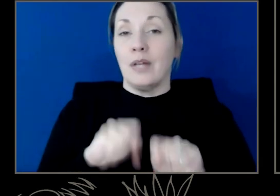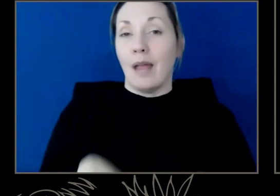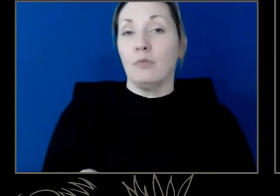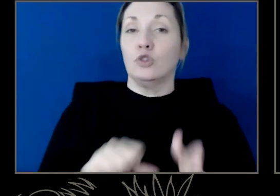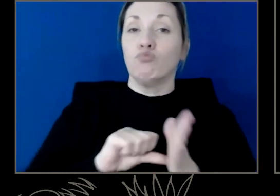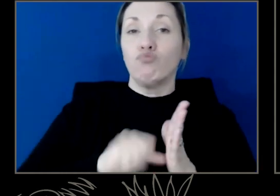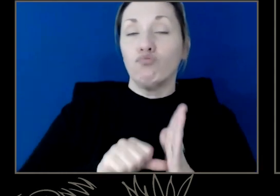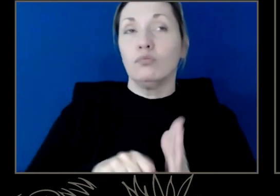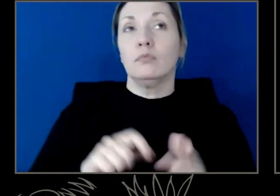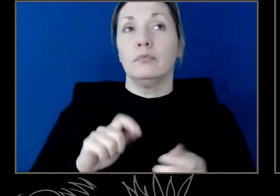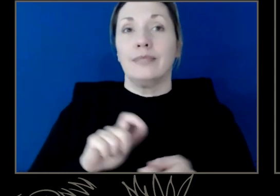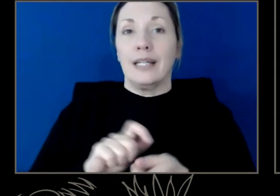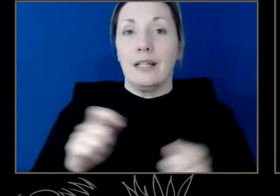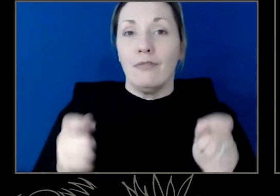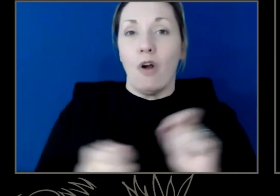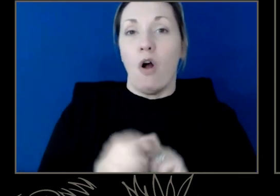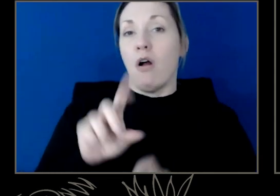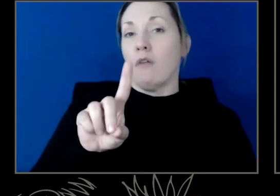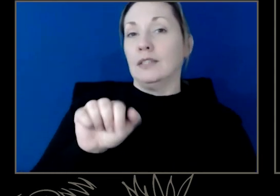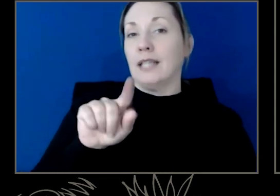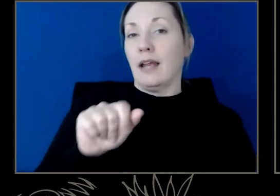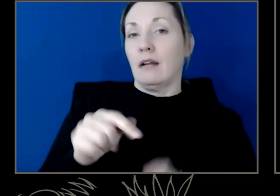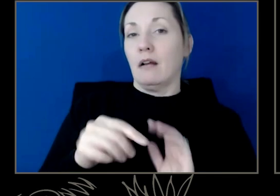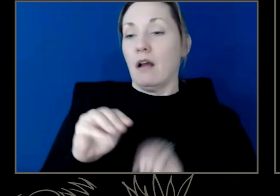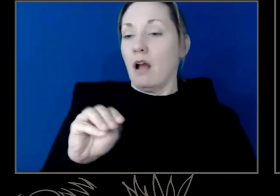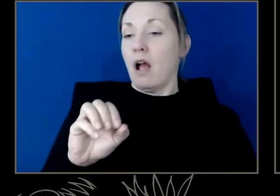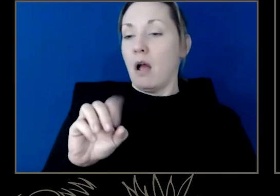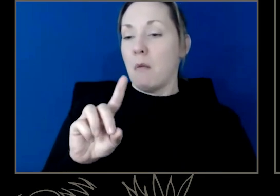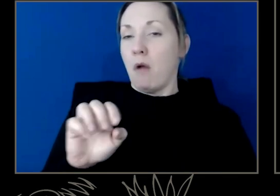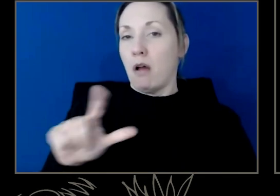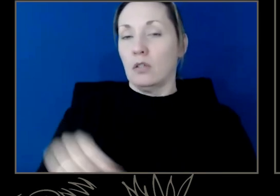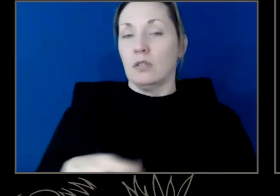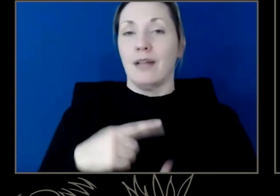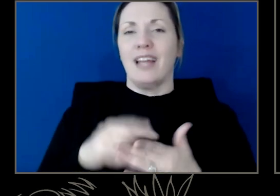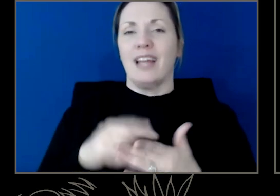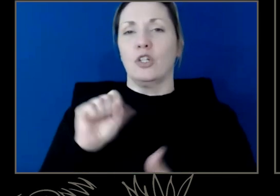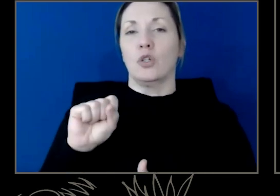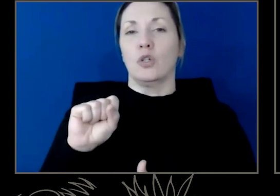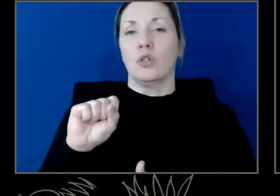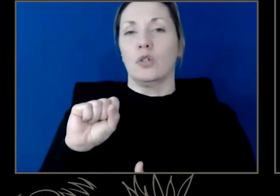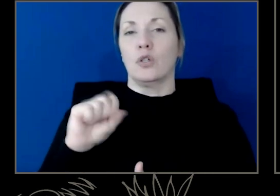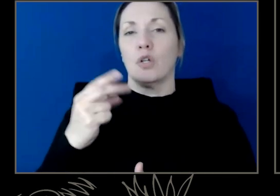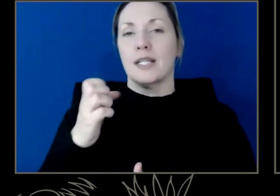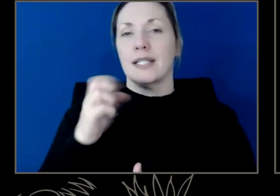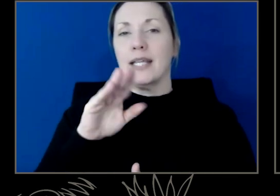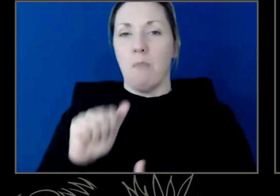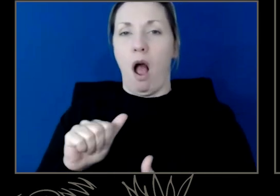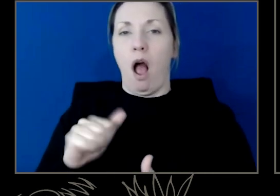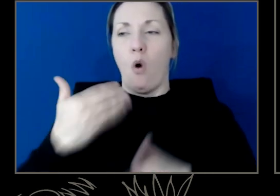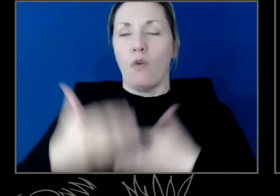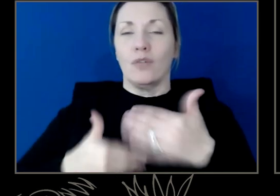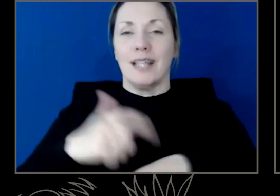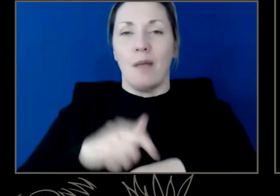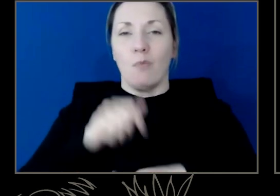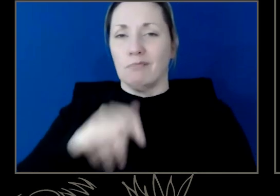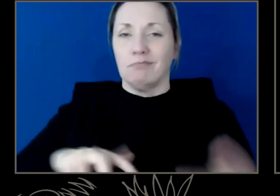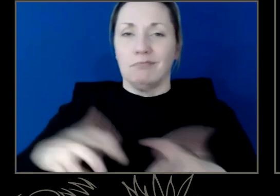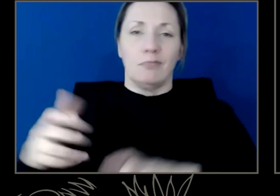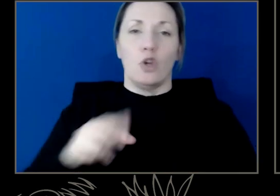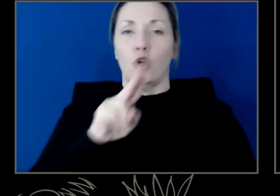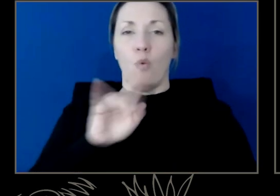and evolve your data models and your schema over time without disrupting your UI engineering